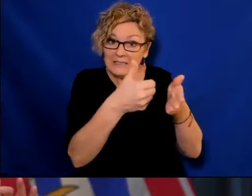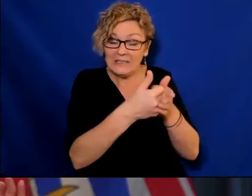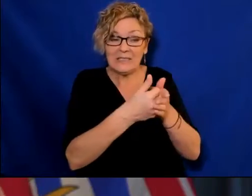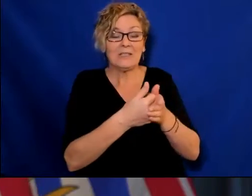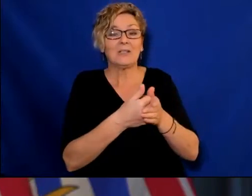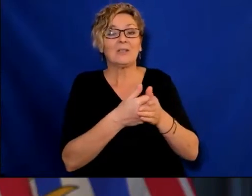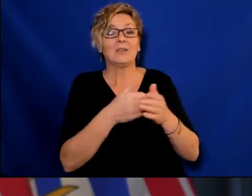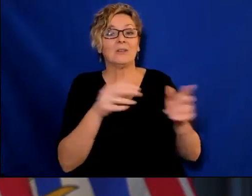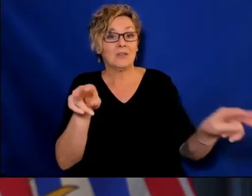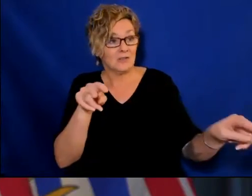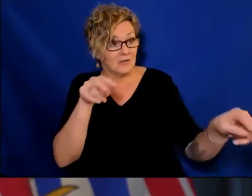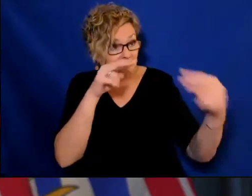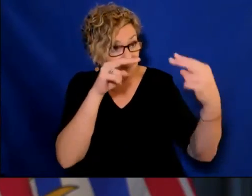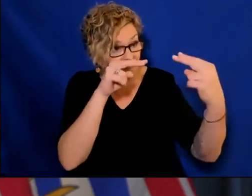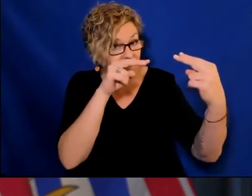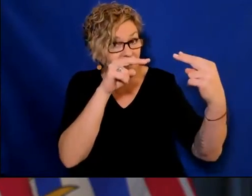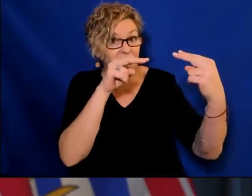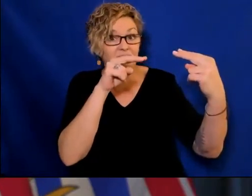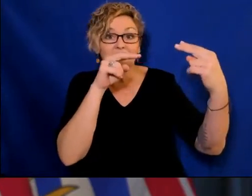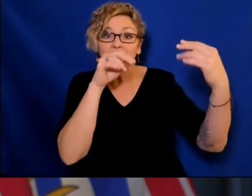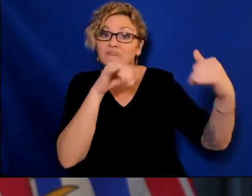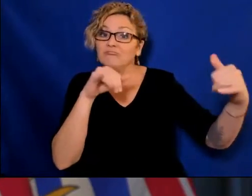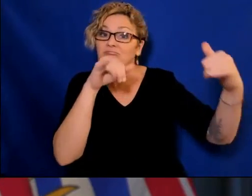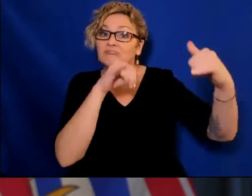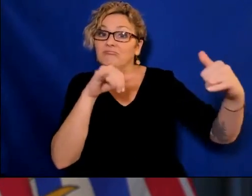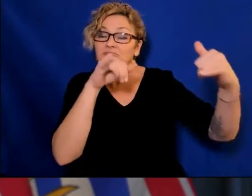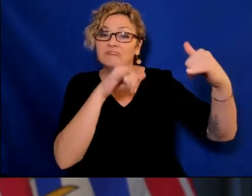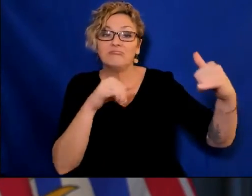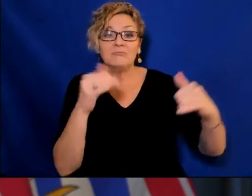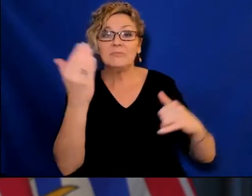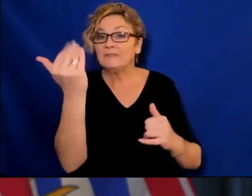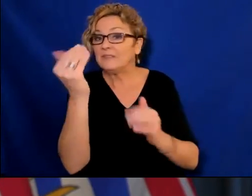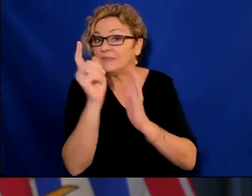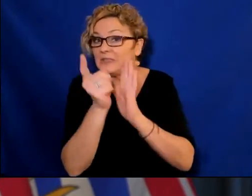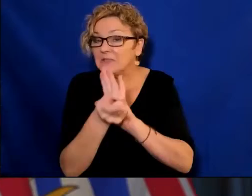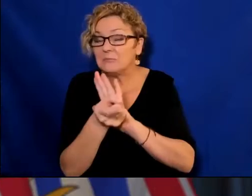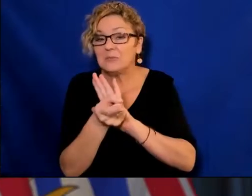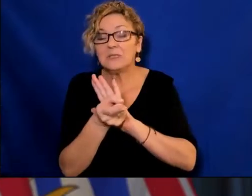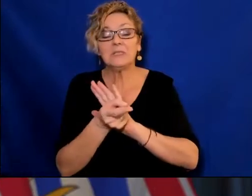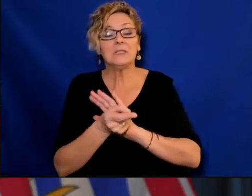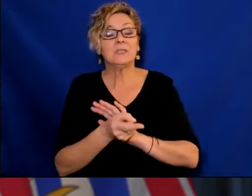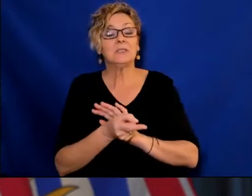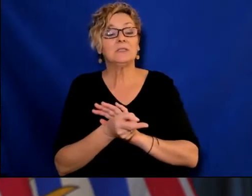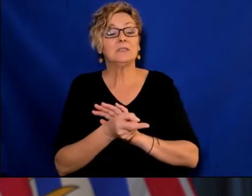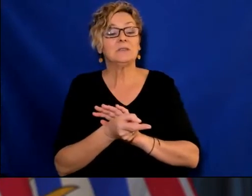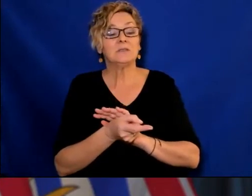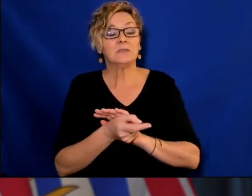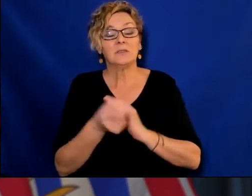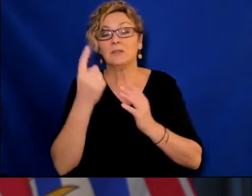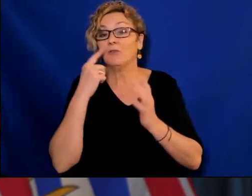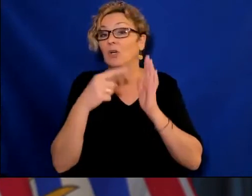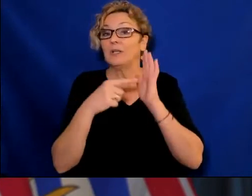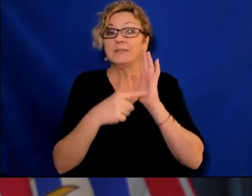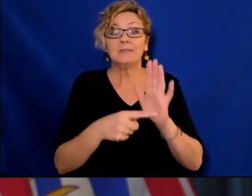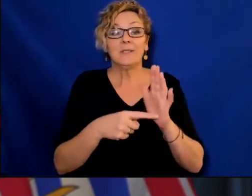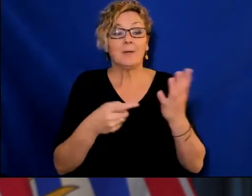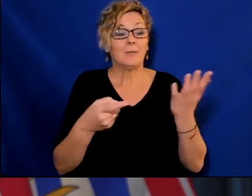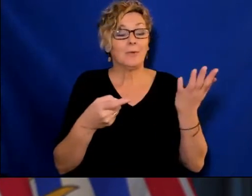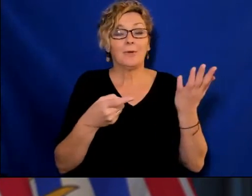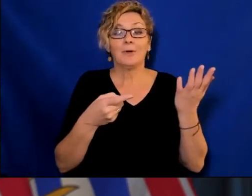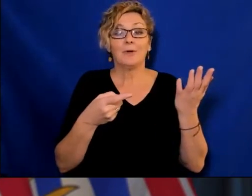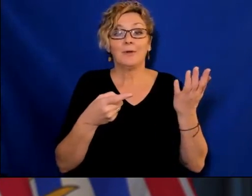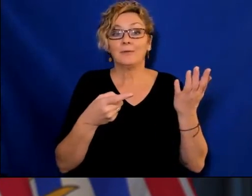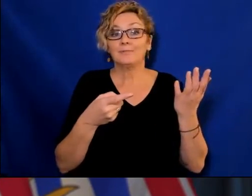nail salons and other places where we're spending time with people. We know that masks can be very effective as part